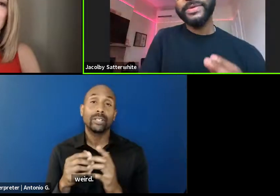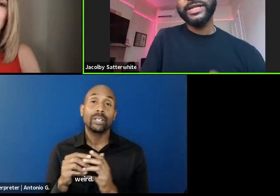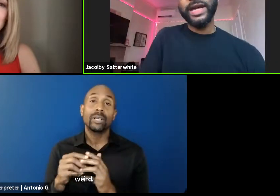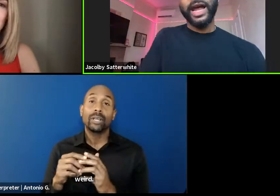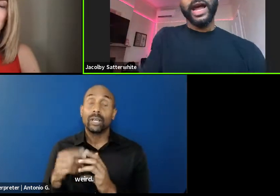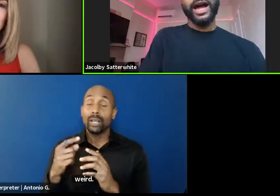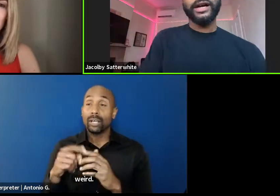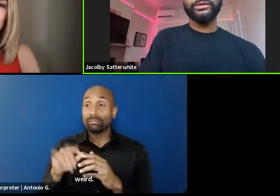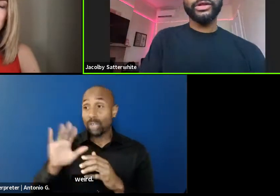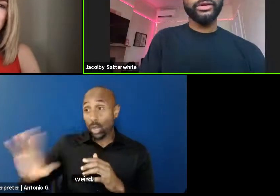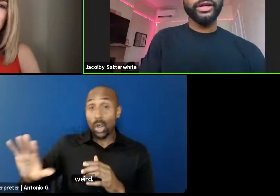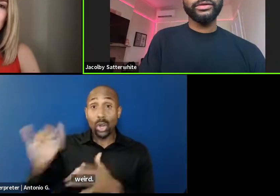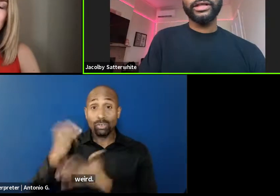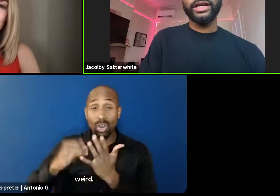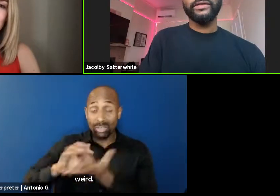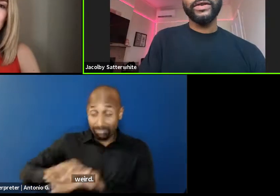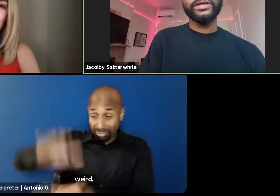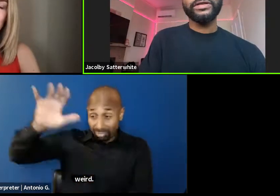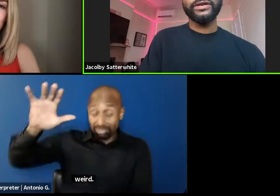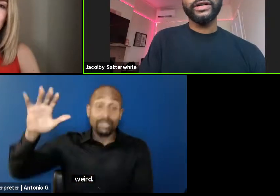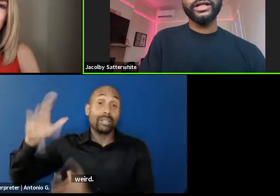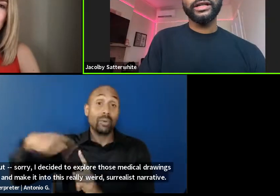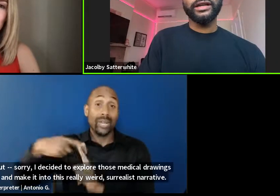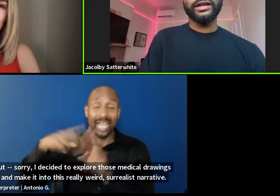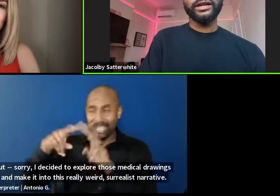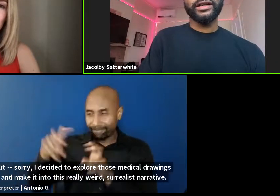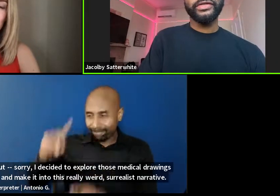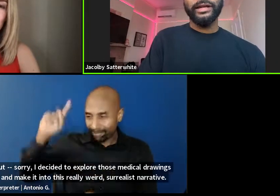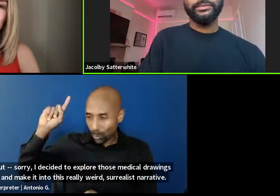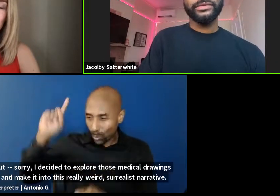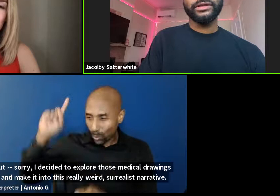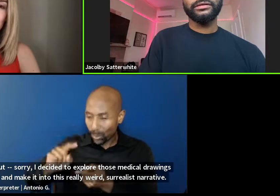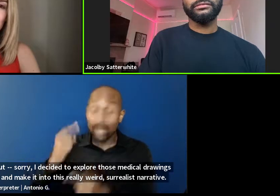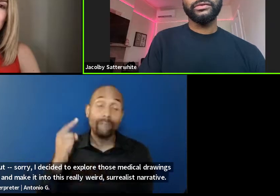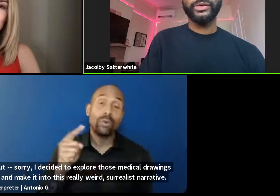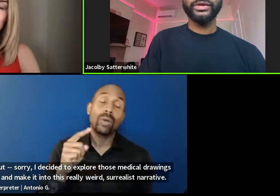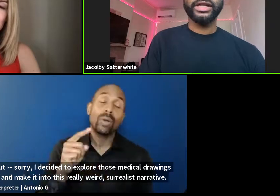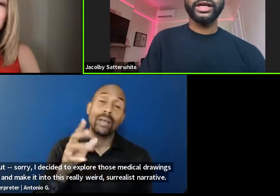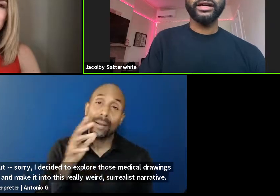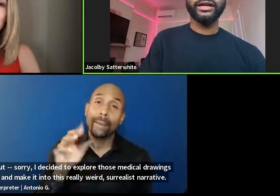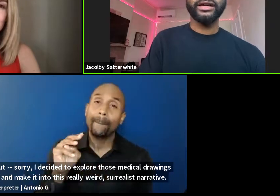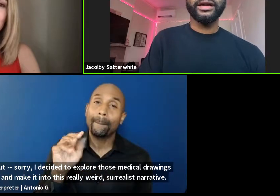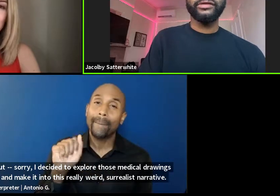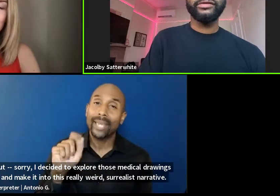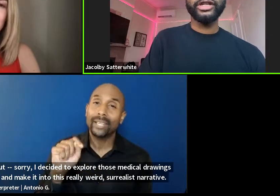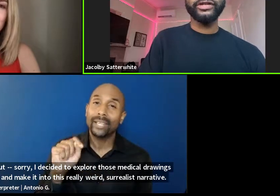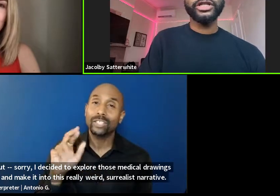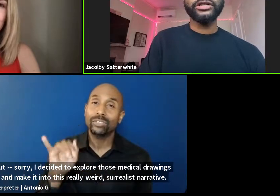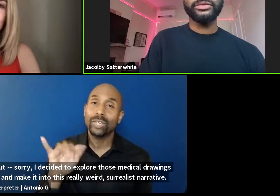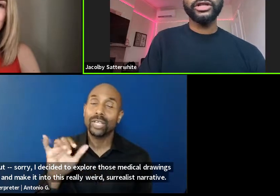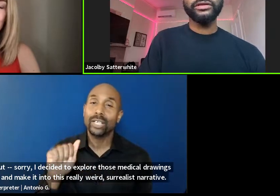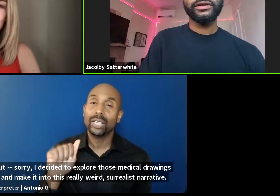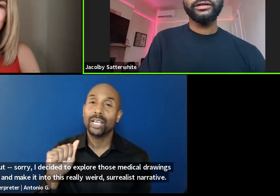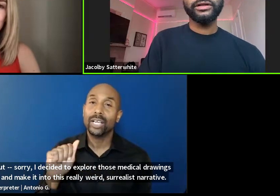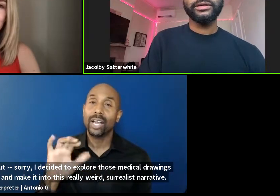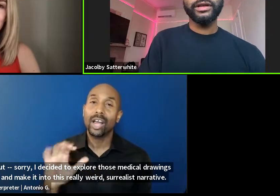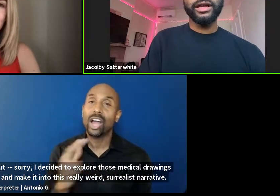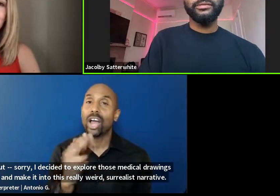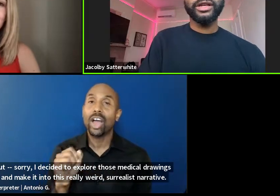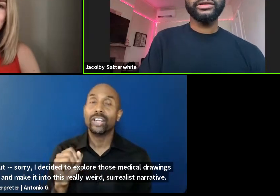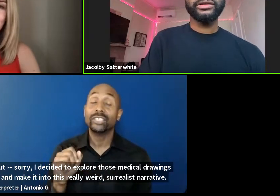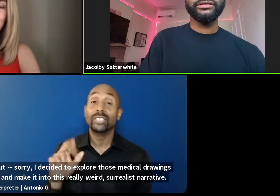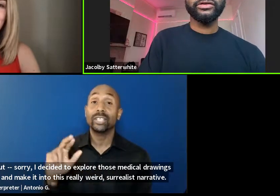Matrix Rhapsody, they were just like focused on themes, whether it was like recreational material